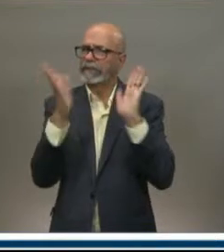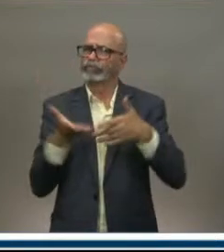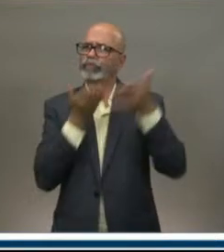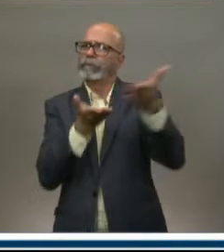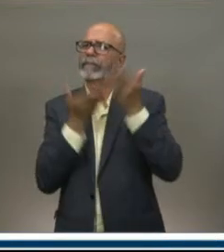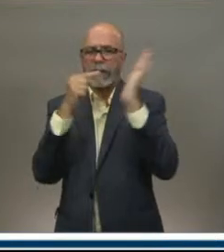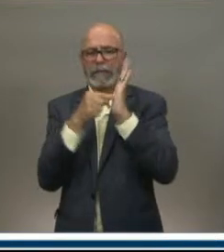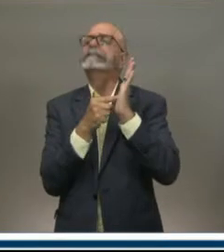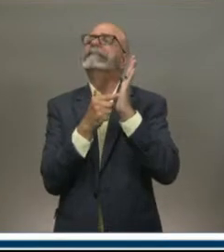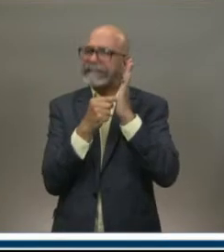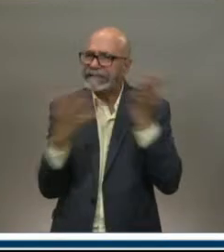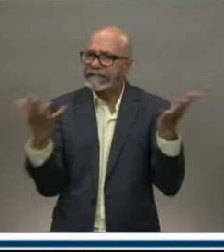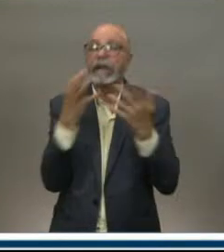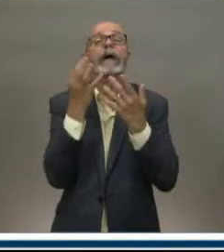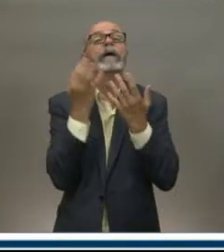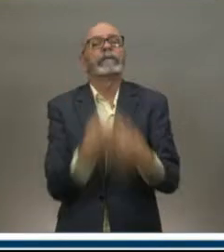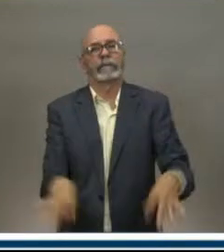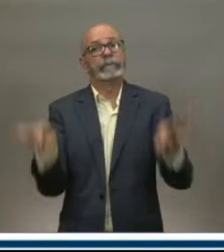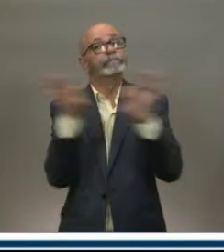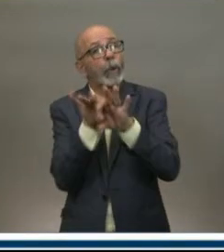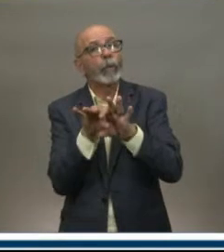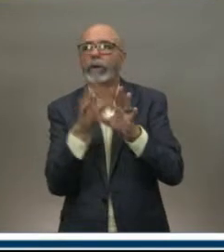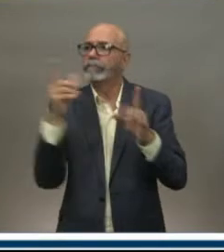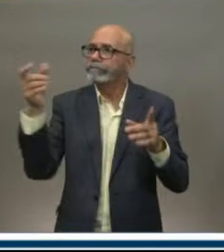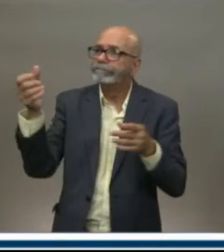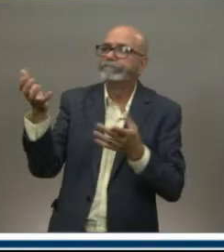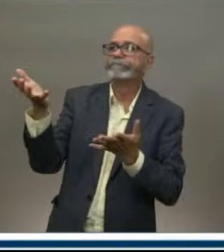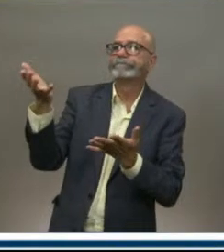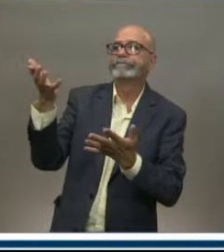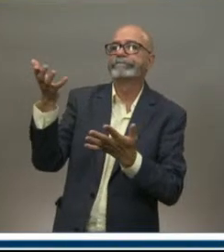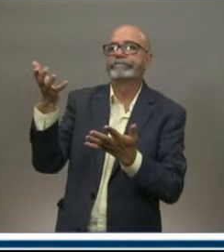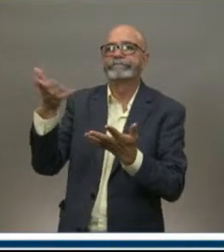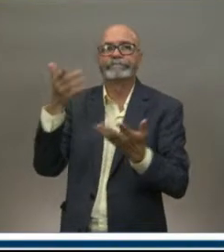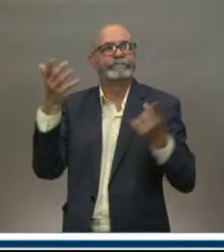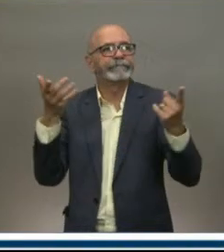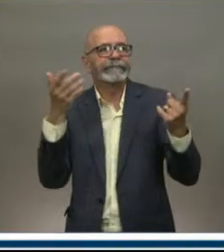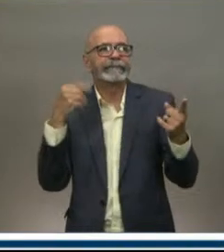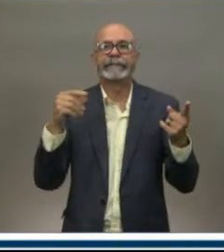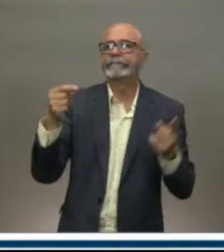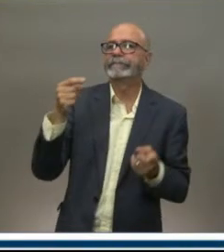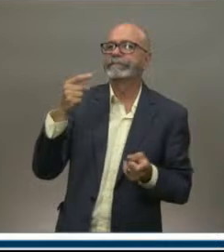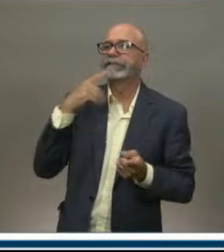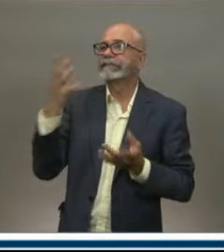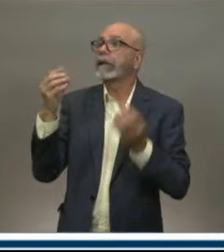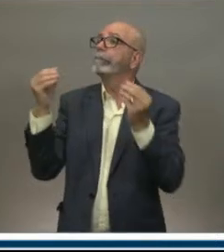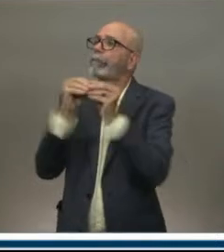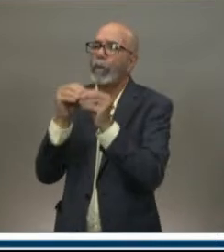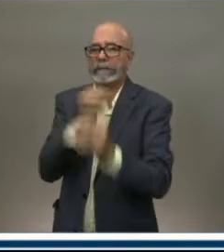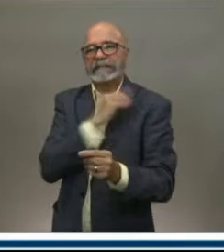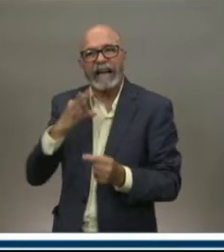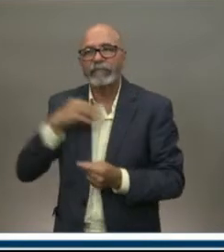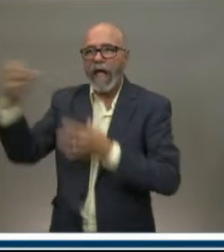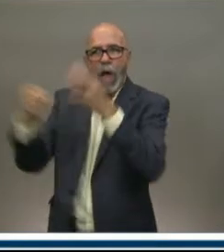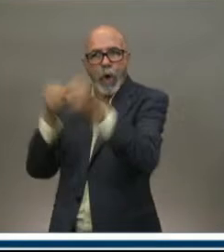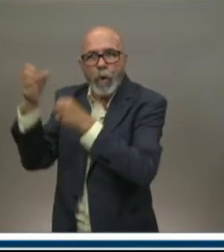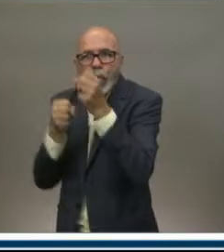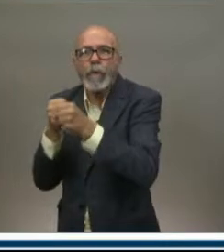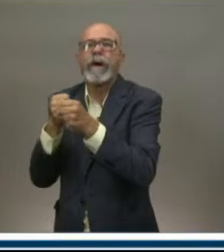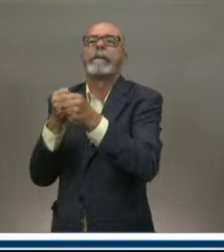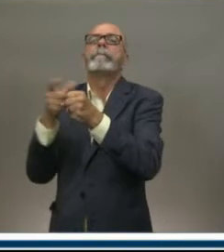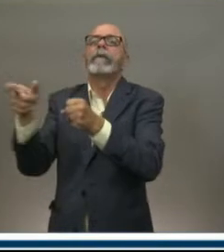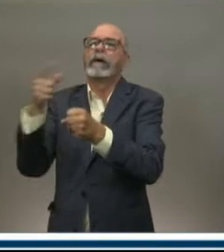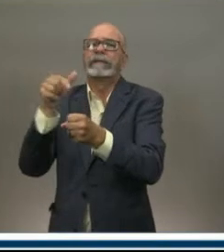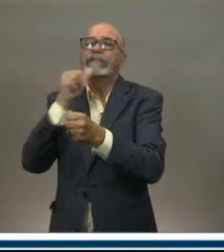to have that aspect of staffing and not just our direct personal care